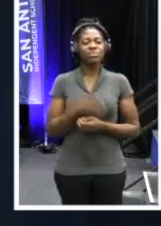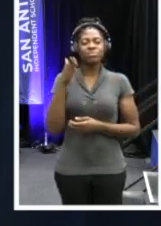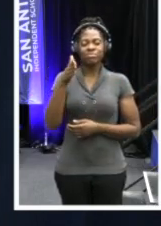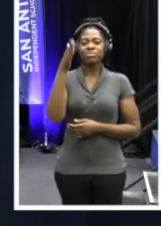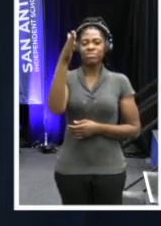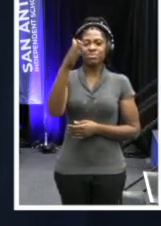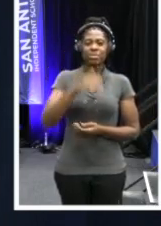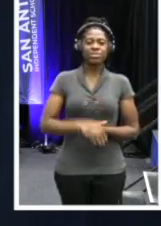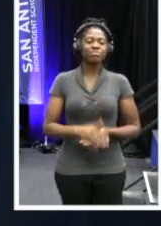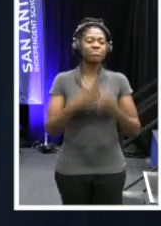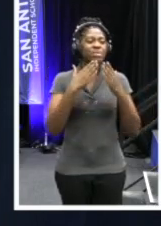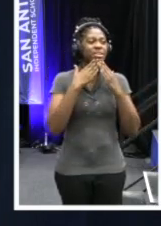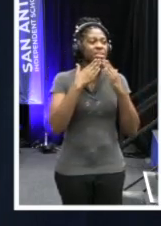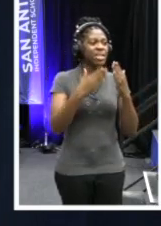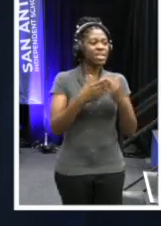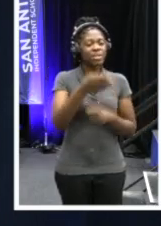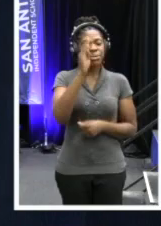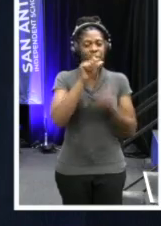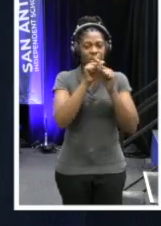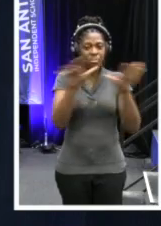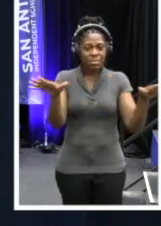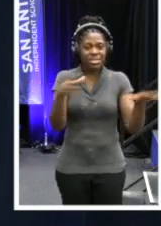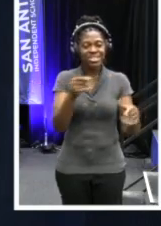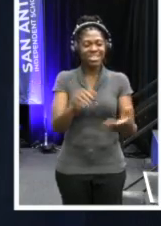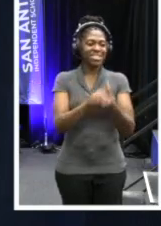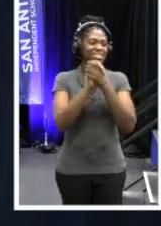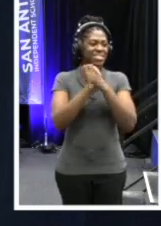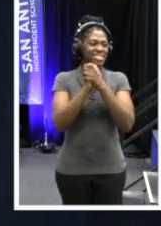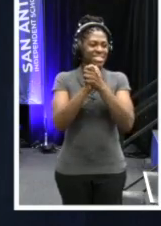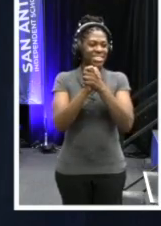journey. Thank you, God bless, and congratulations.